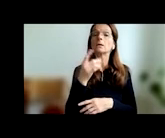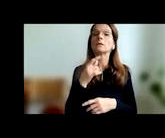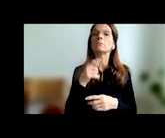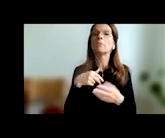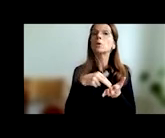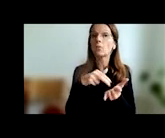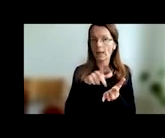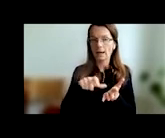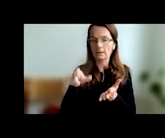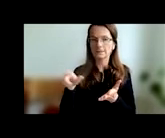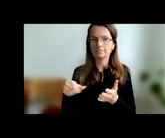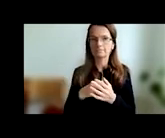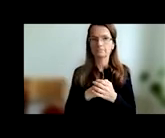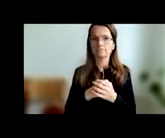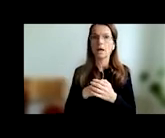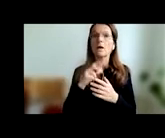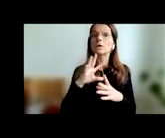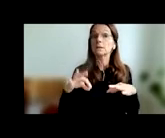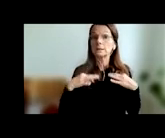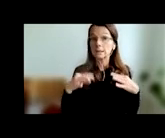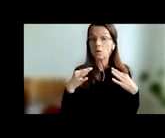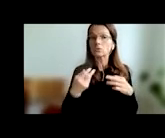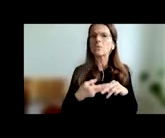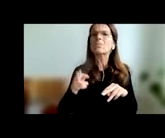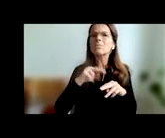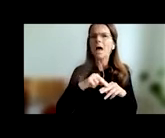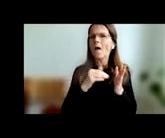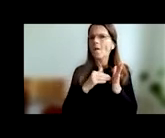jobs requiring low